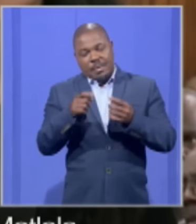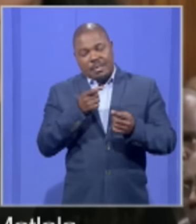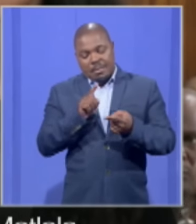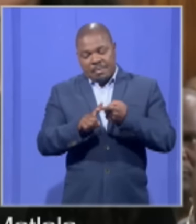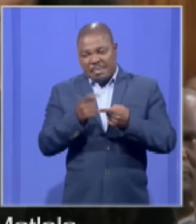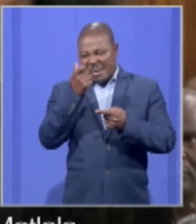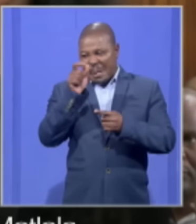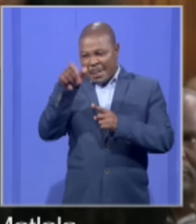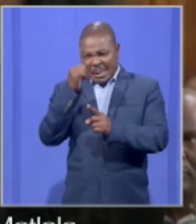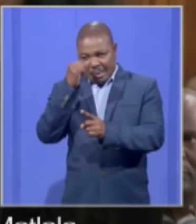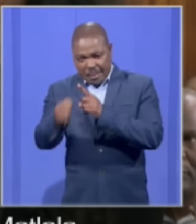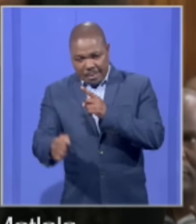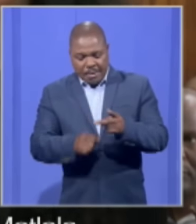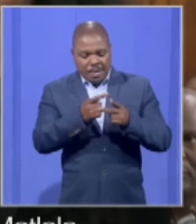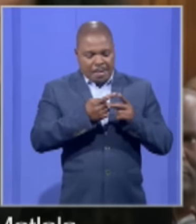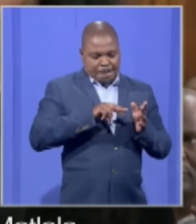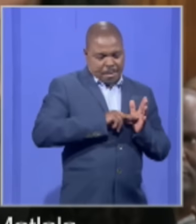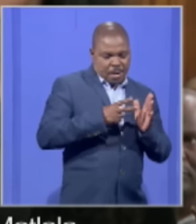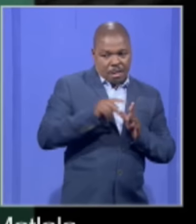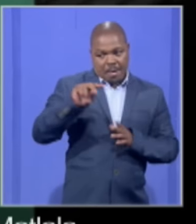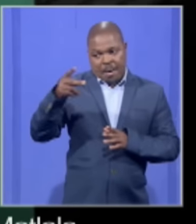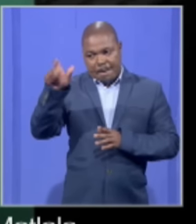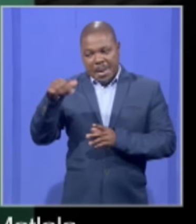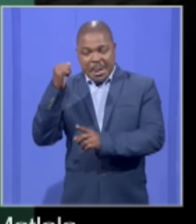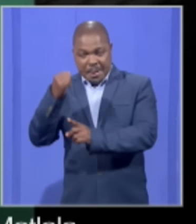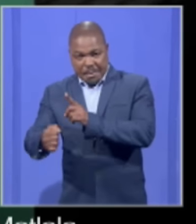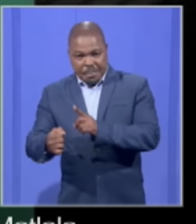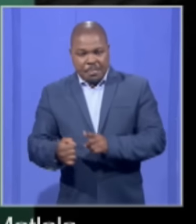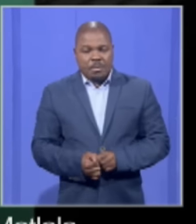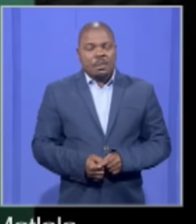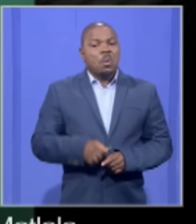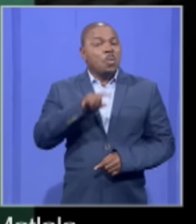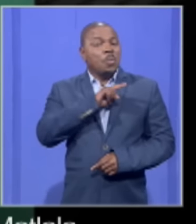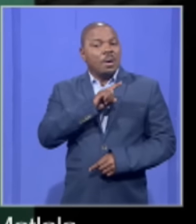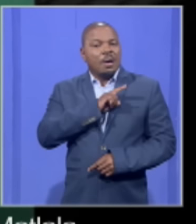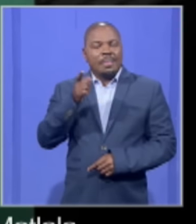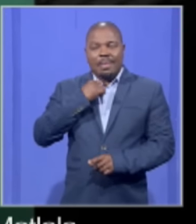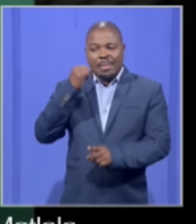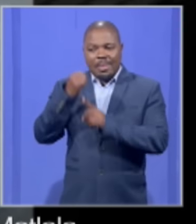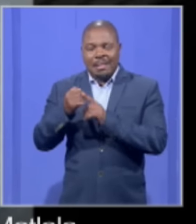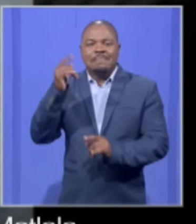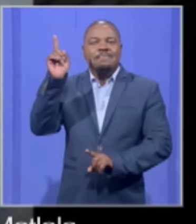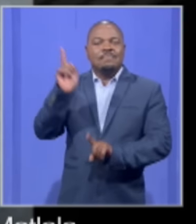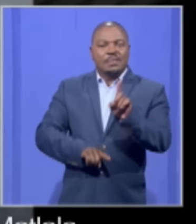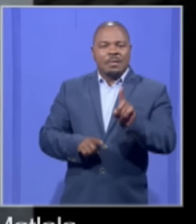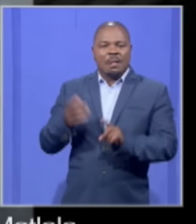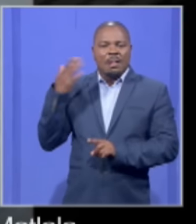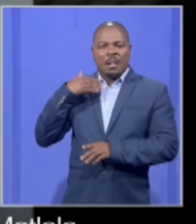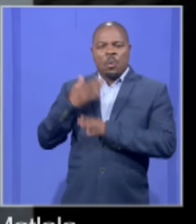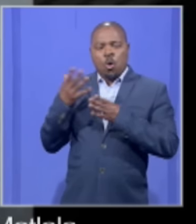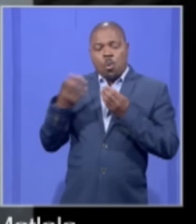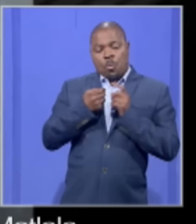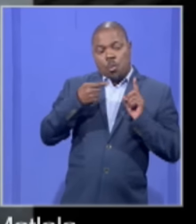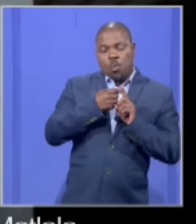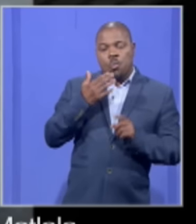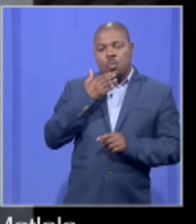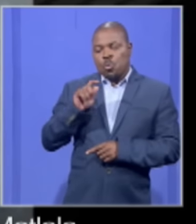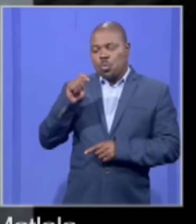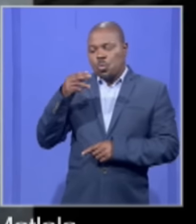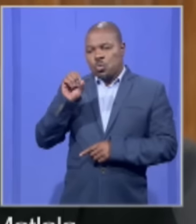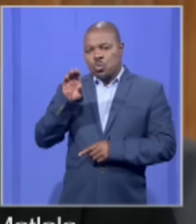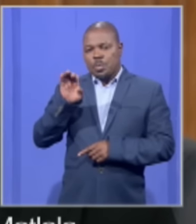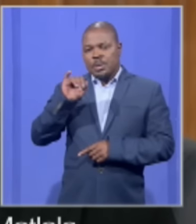polao le lemena la polao. Ditatofatso di tse go maiteko a retetseng a go bolaya modiri mmogo le Matlala Tebogo Thobejane dingwaga